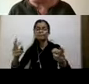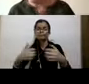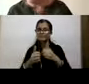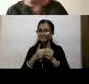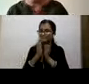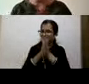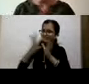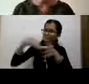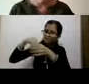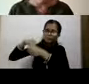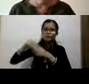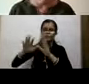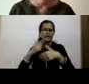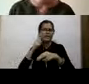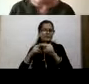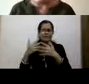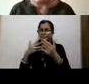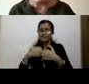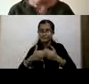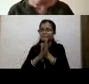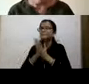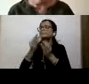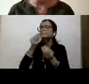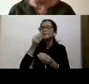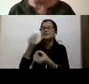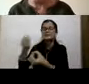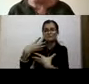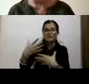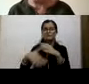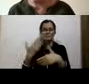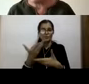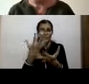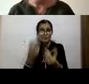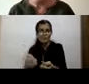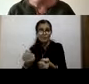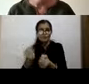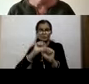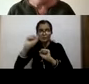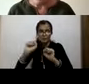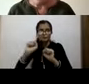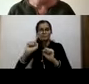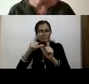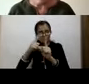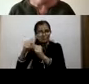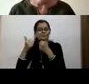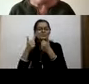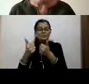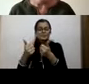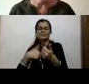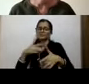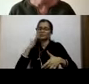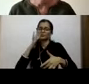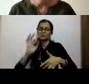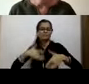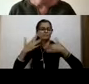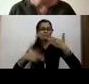unfortunately, our reserve is too small to be exciting and people want to do all the big stuff. But there's lots of really interesting things to